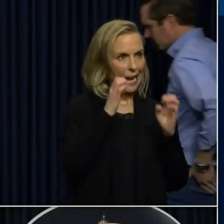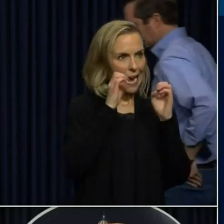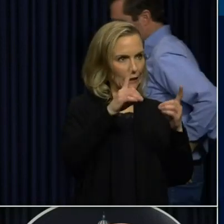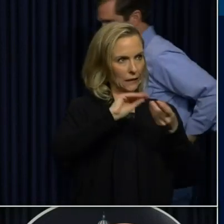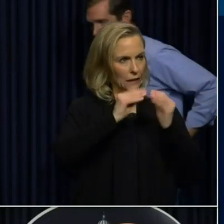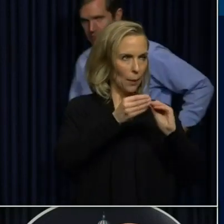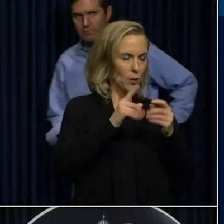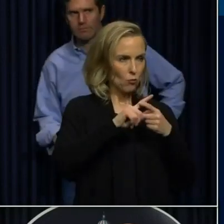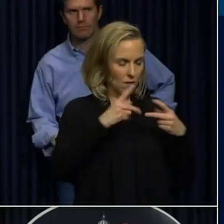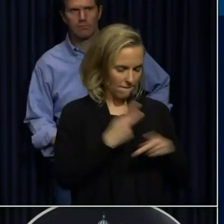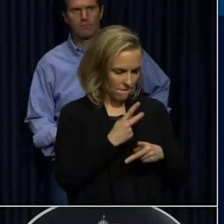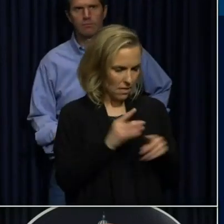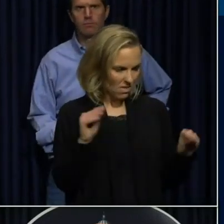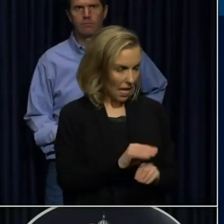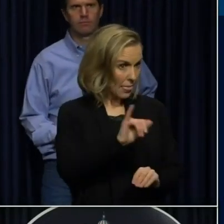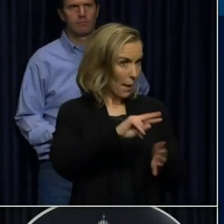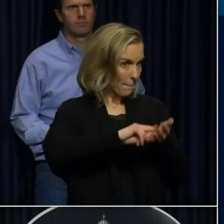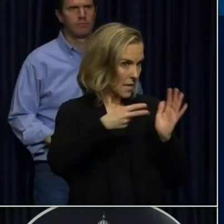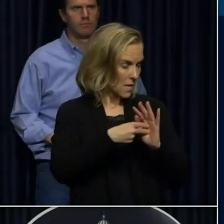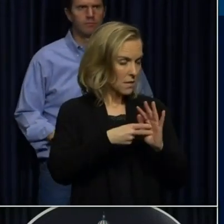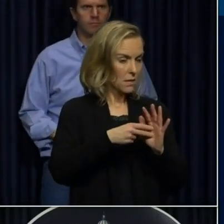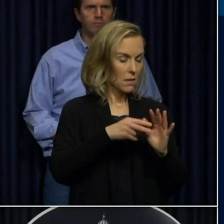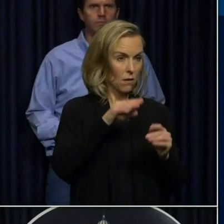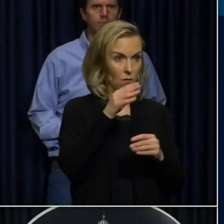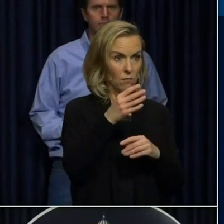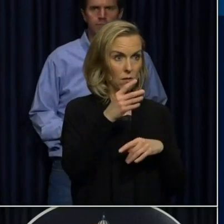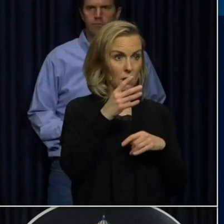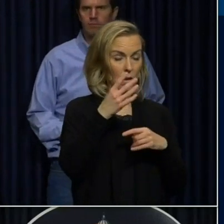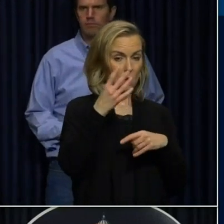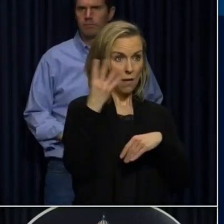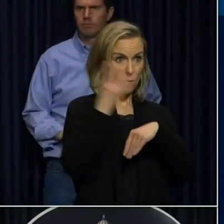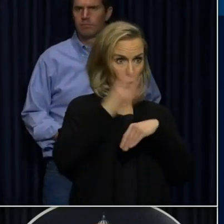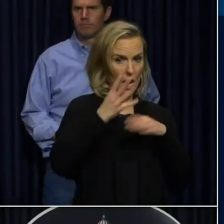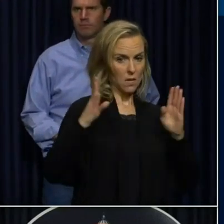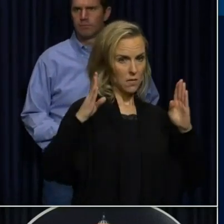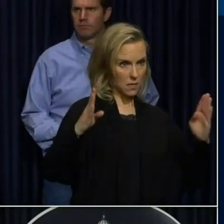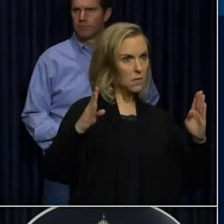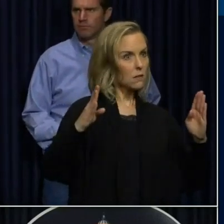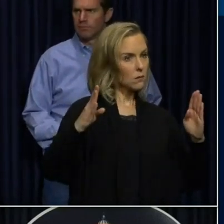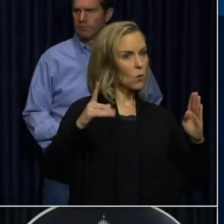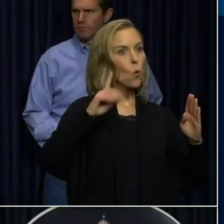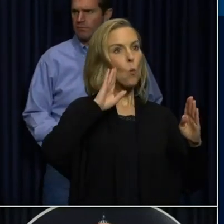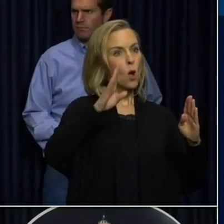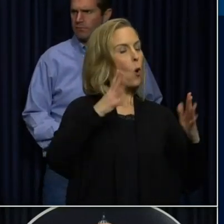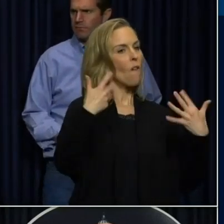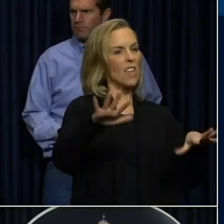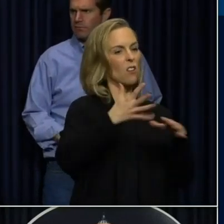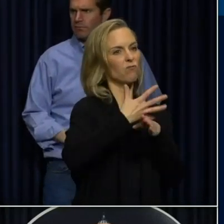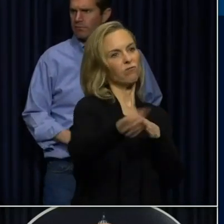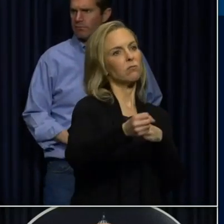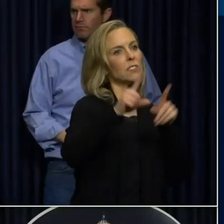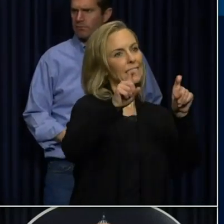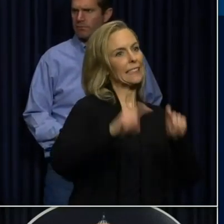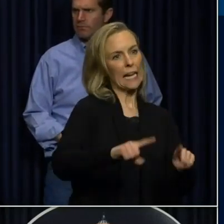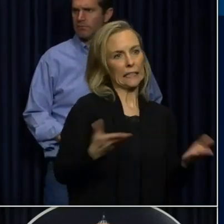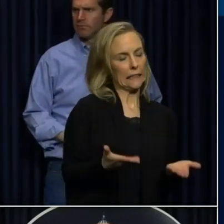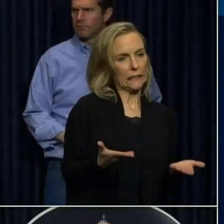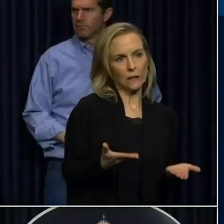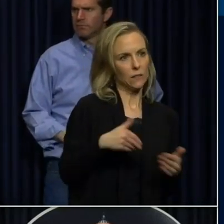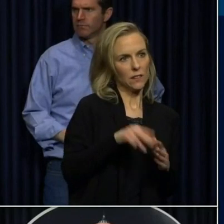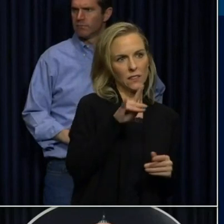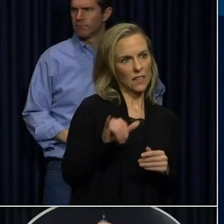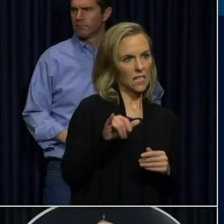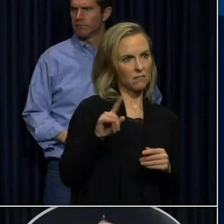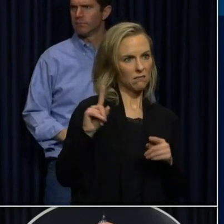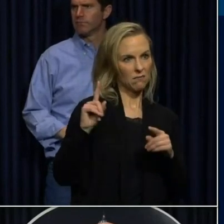inference, that would mean we would, in 4 days, exceed the total number of tests we think have already been done in Kentucky over